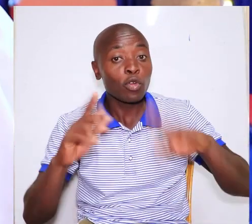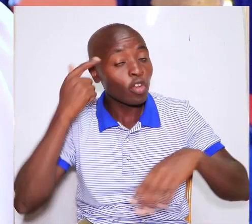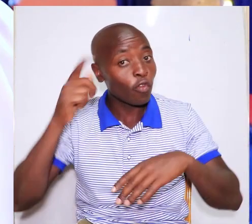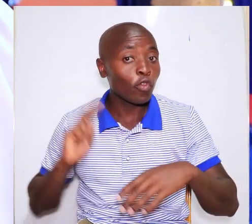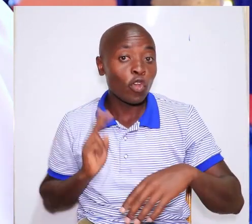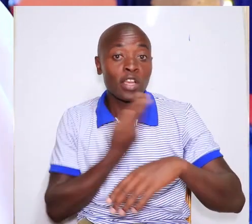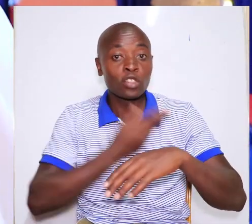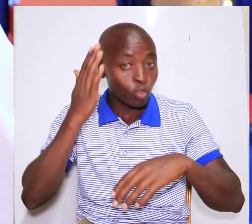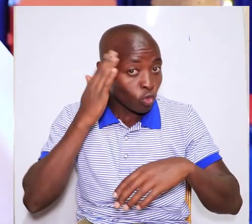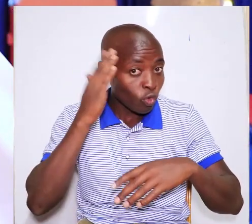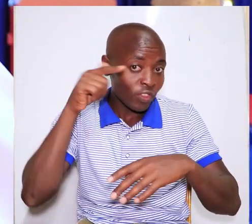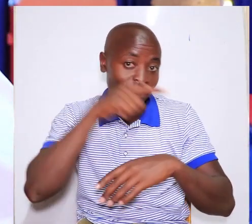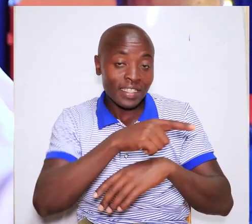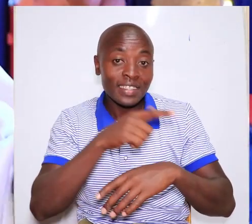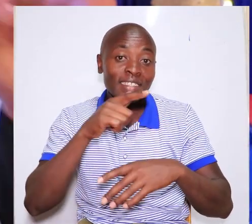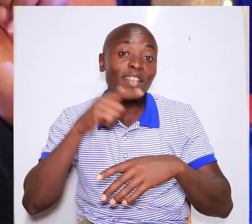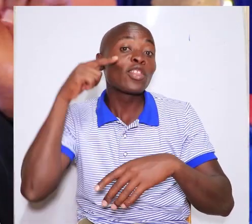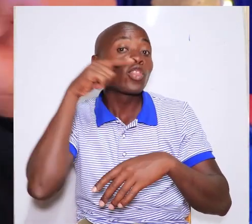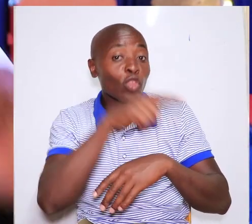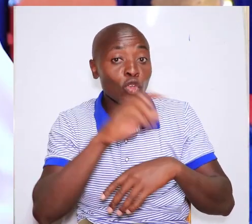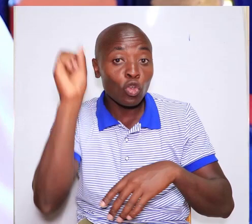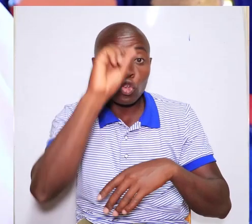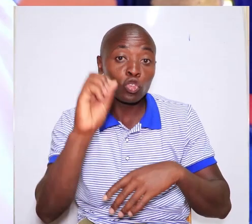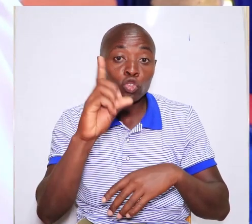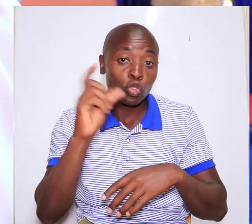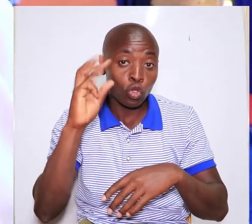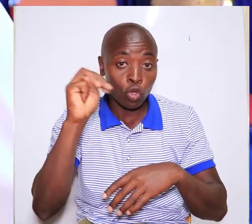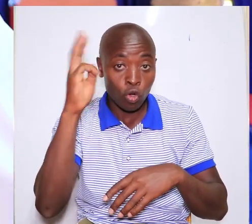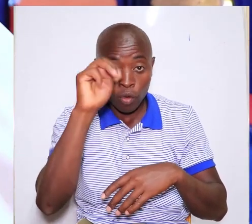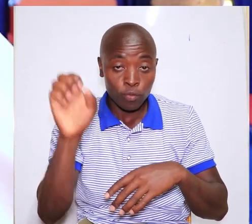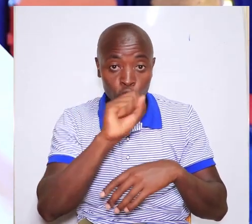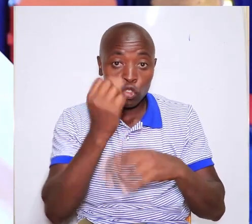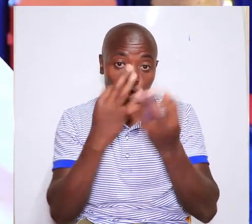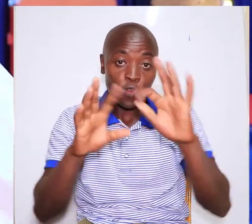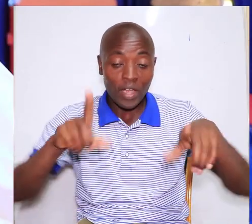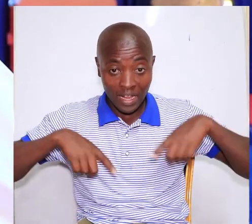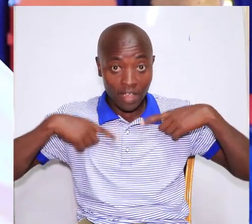us to know this, that in those Sodoms of our lives, God has